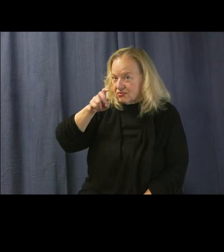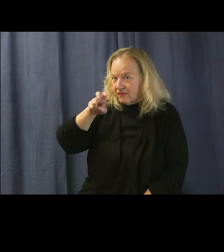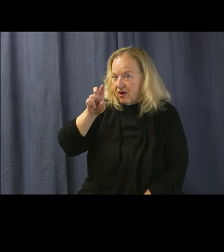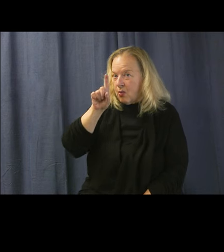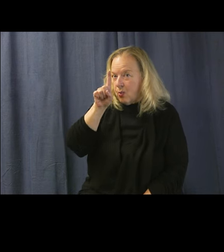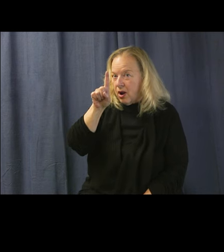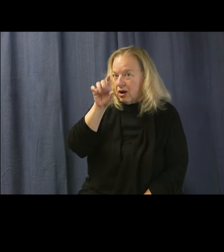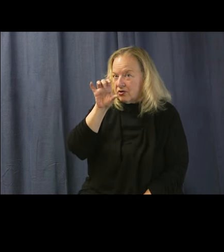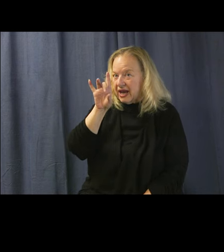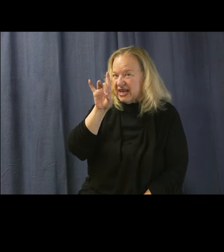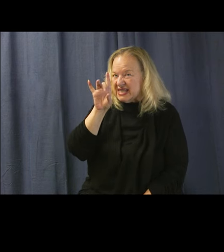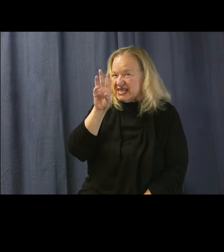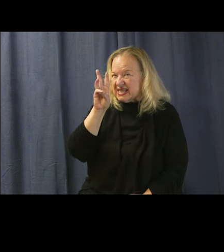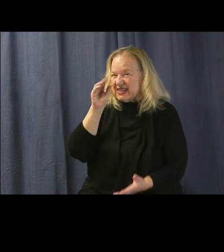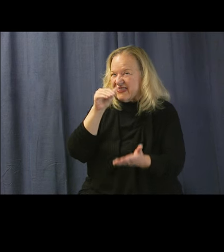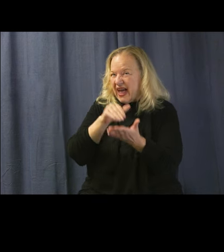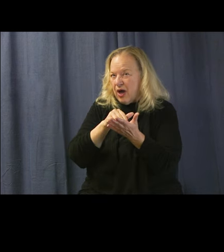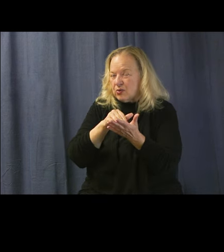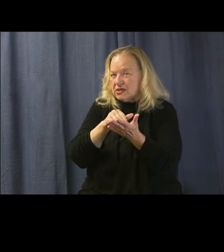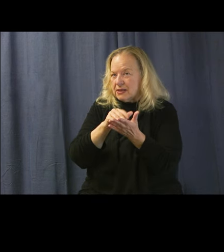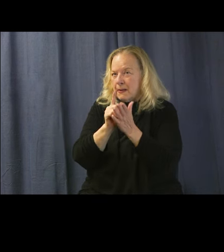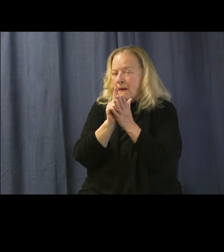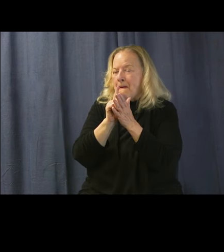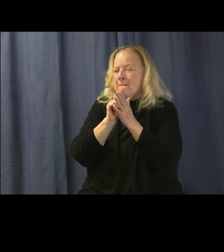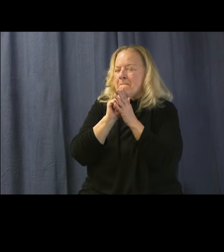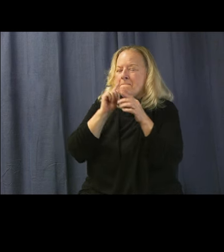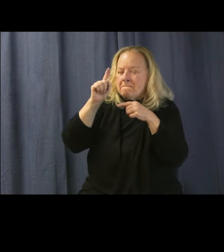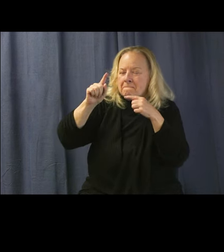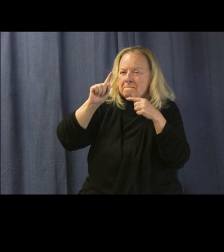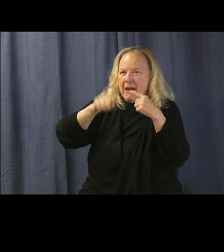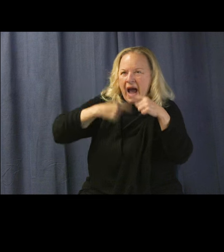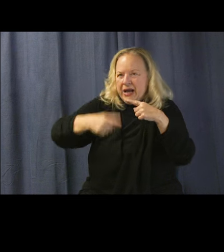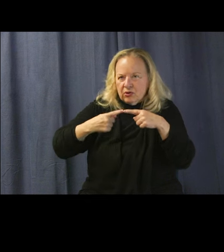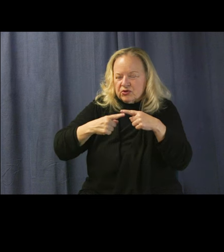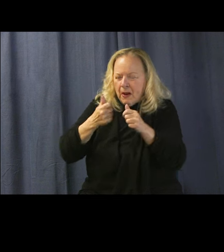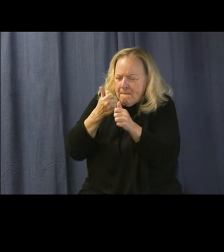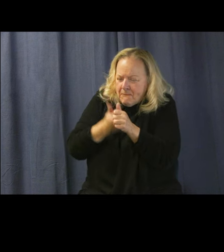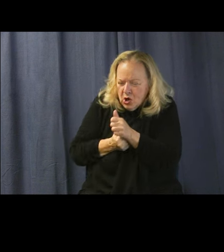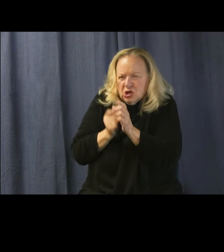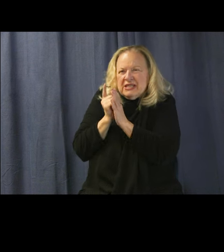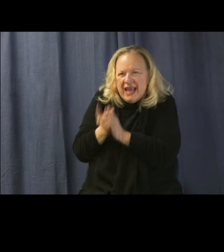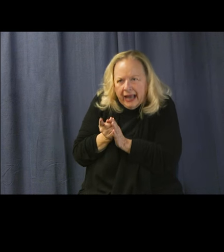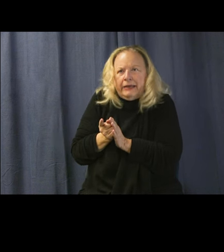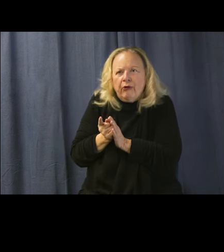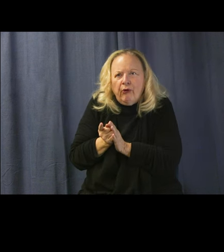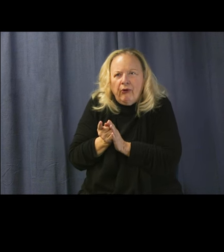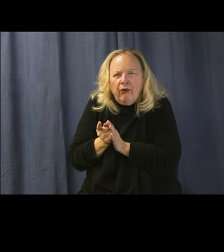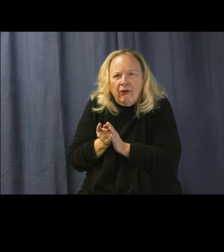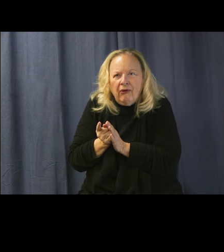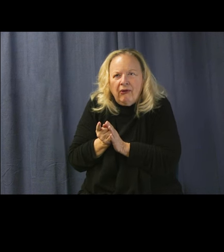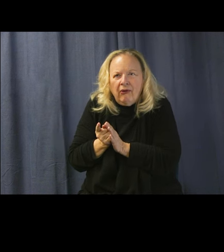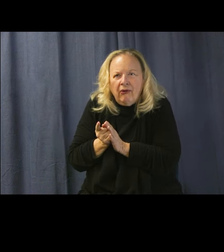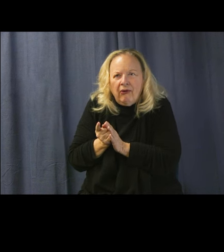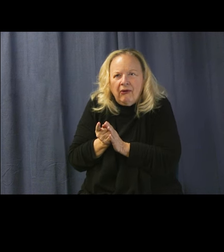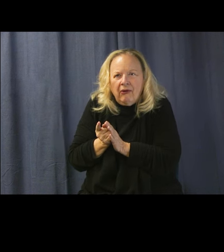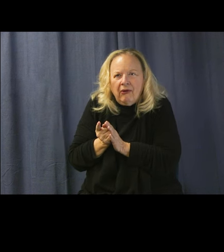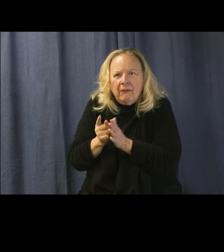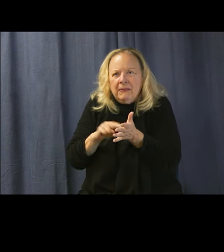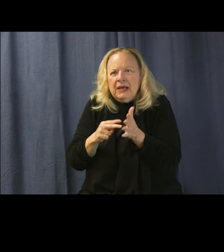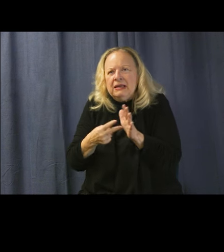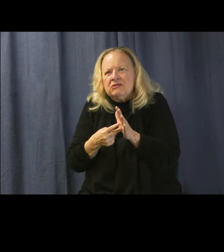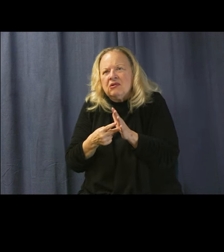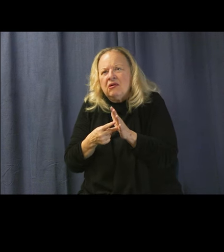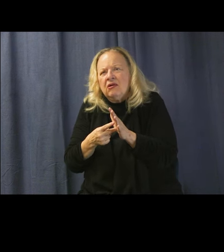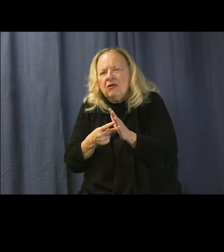to travel 186,000 miles per second, which